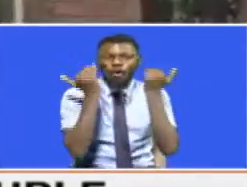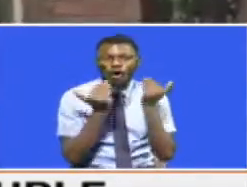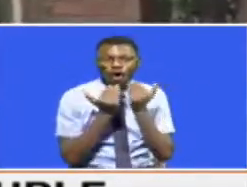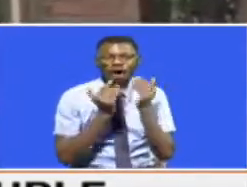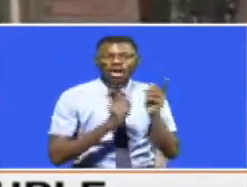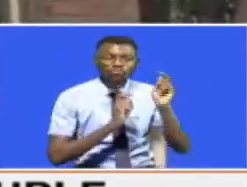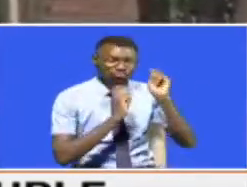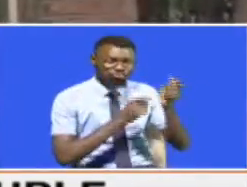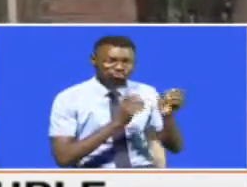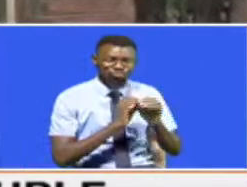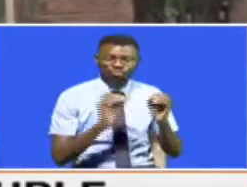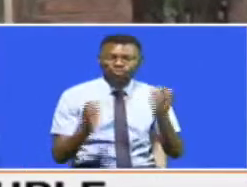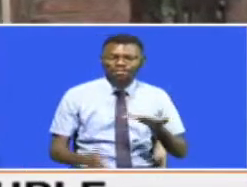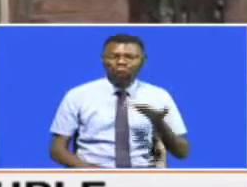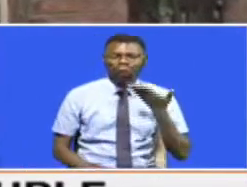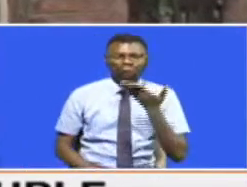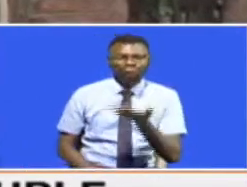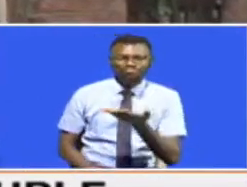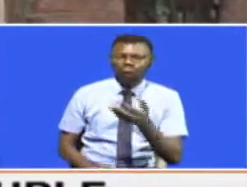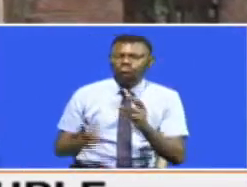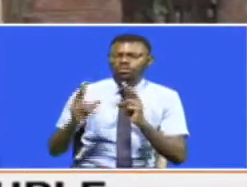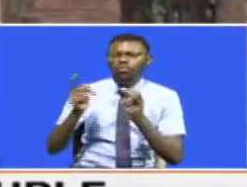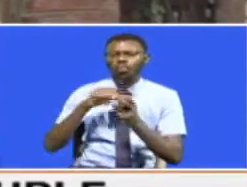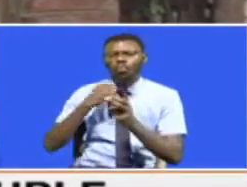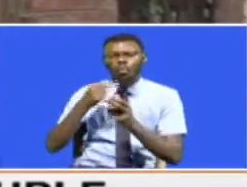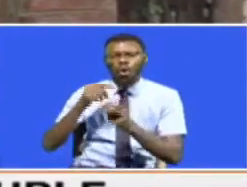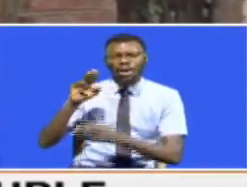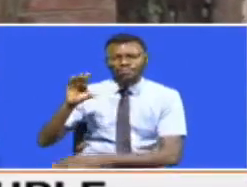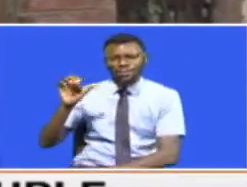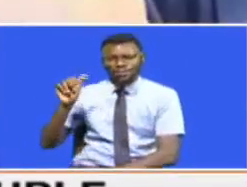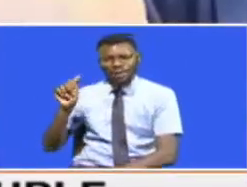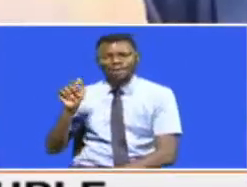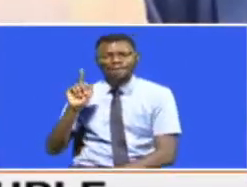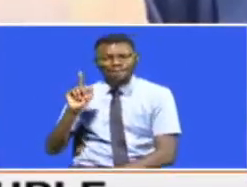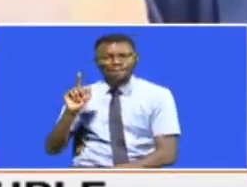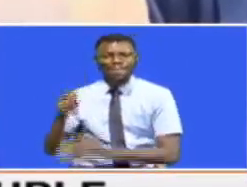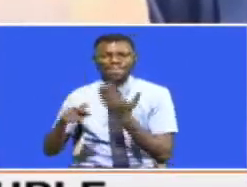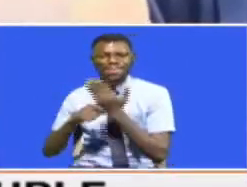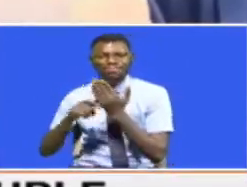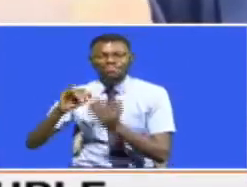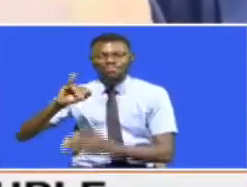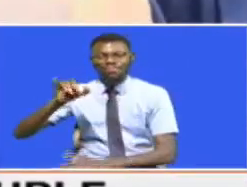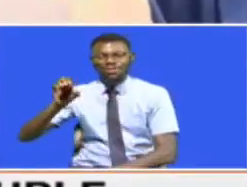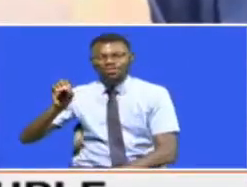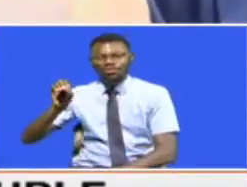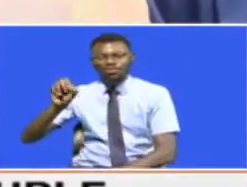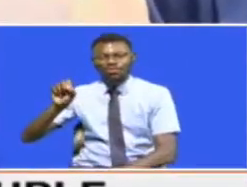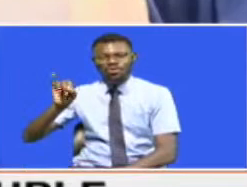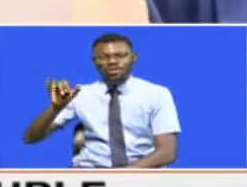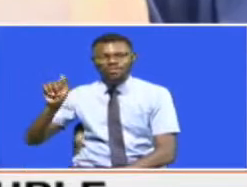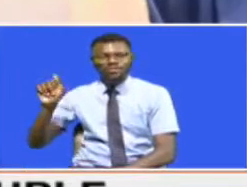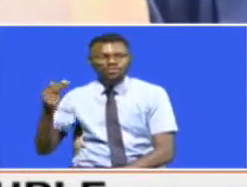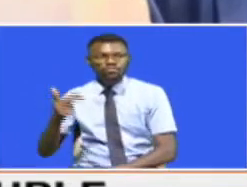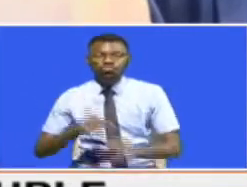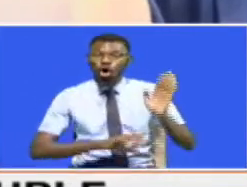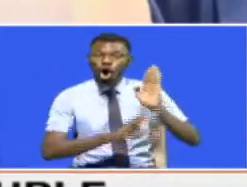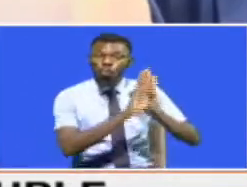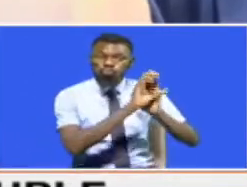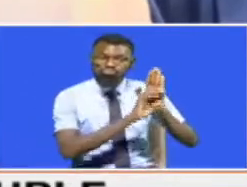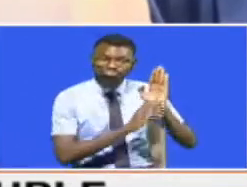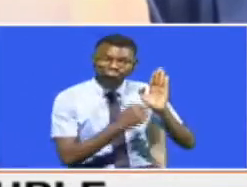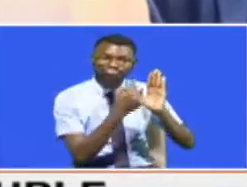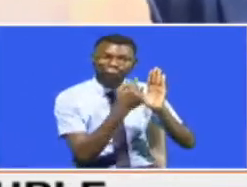was tabled by Esise Ward MCA Josiah Mangera. As the constitution demands, we've done our bit